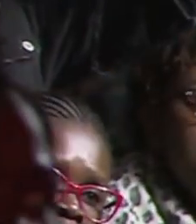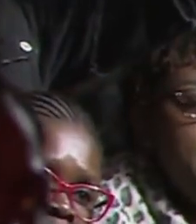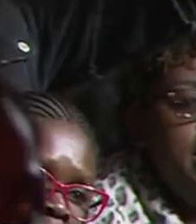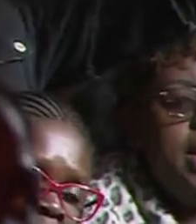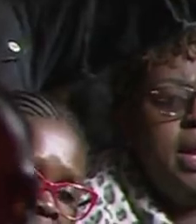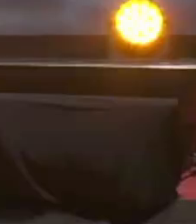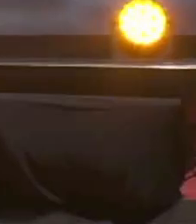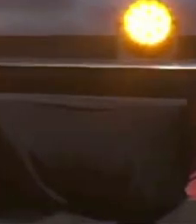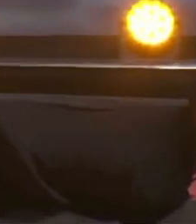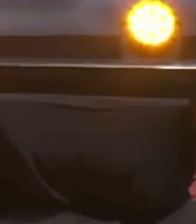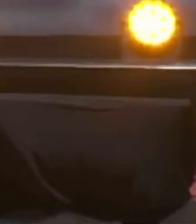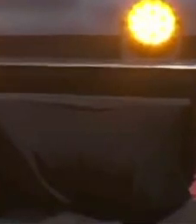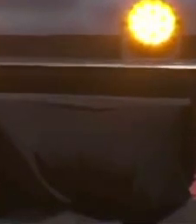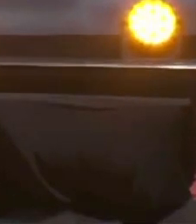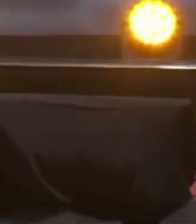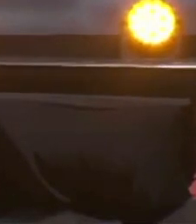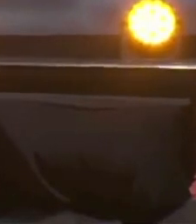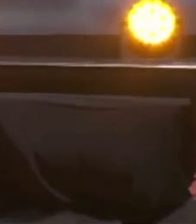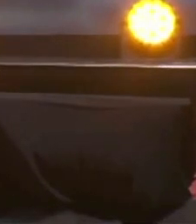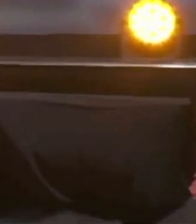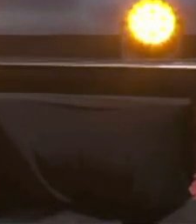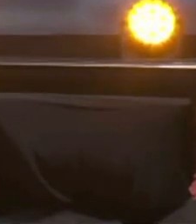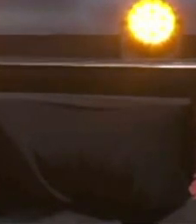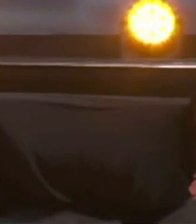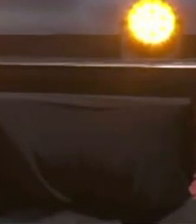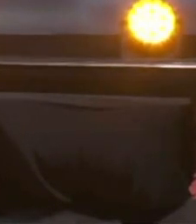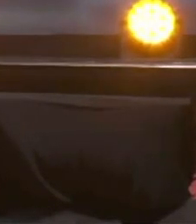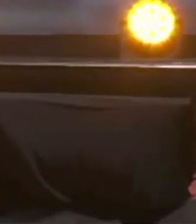of deliverance that will sing.